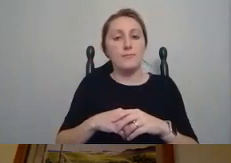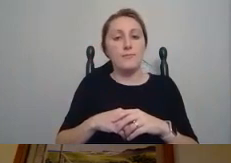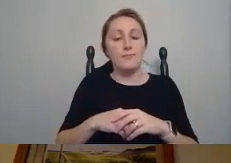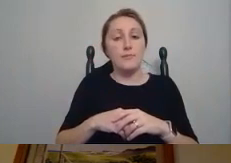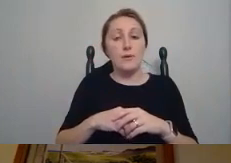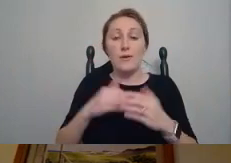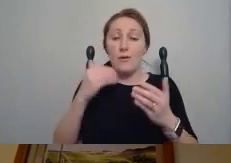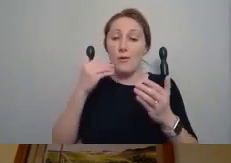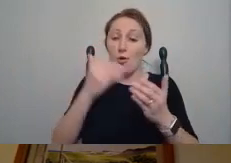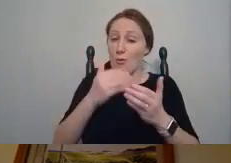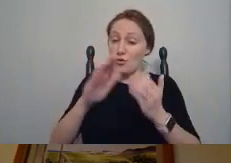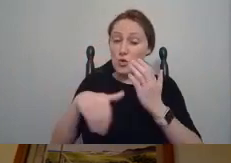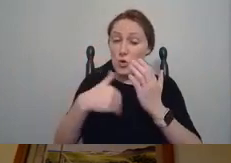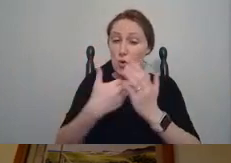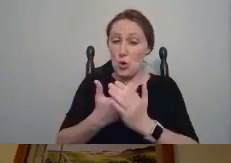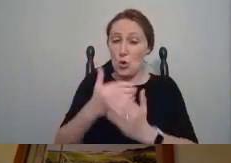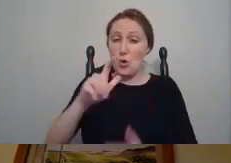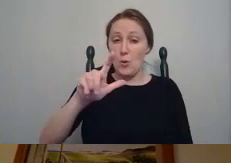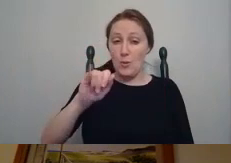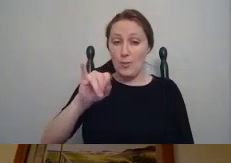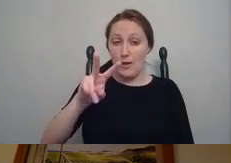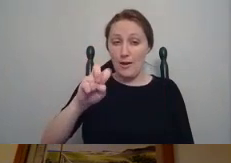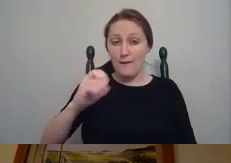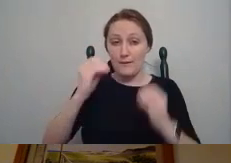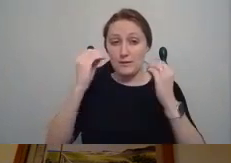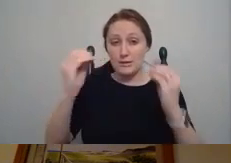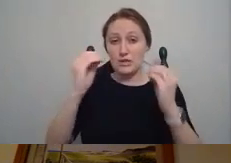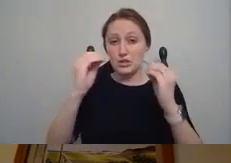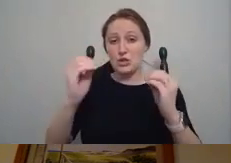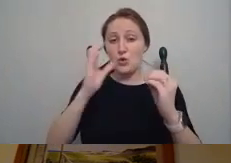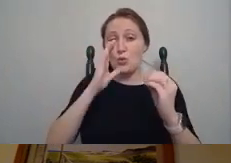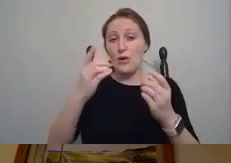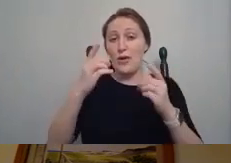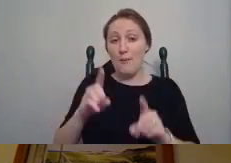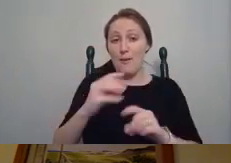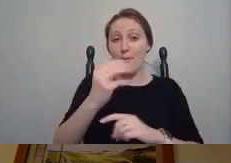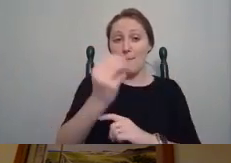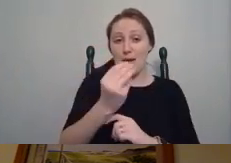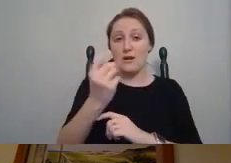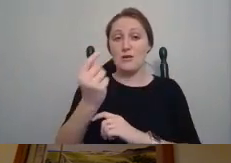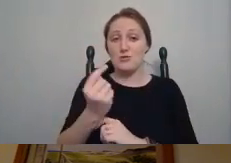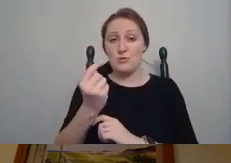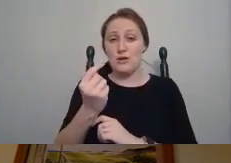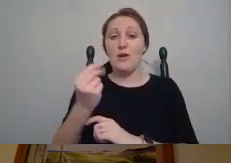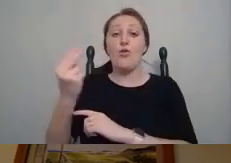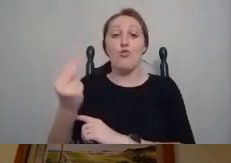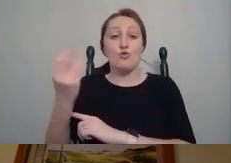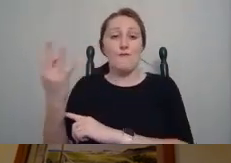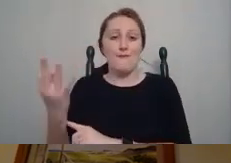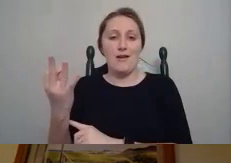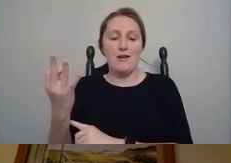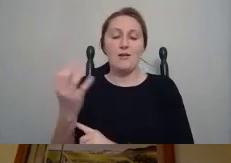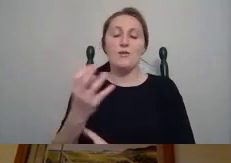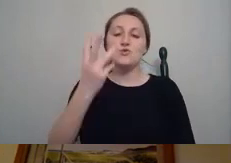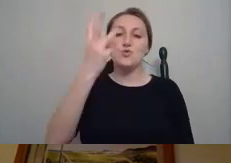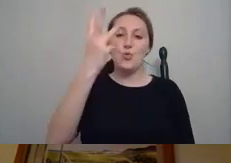almost all live teaching will happen Monday, Tuesday, Thursday, Friday. Wednesday is going to